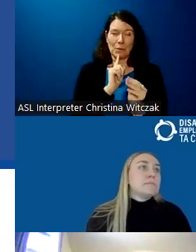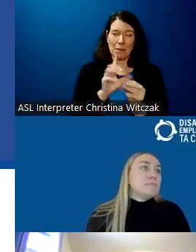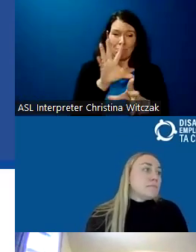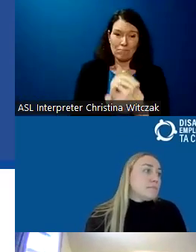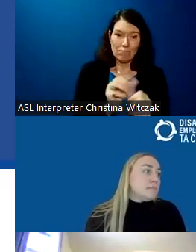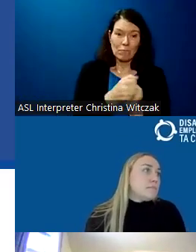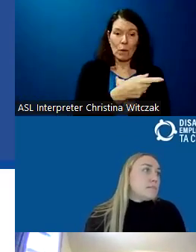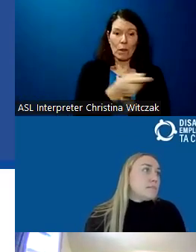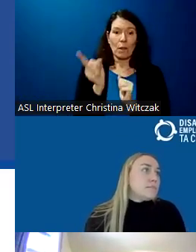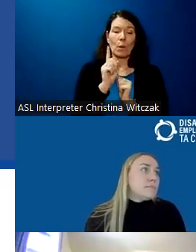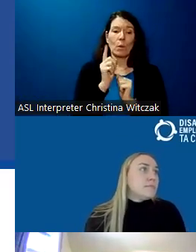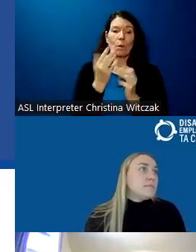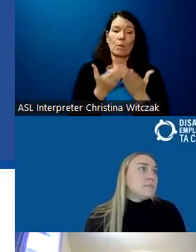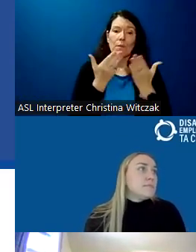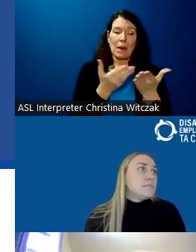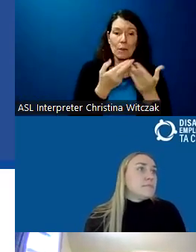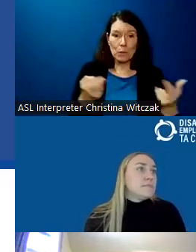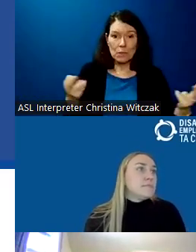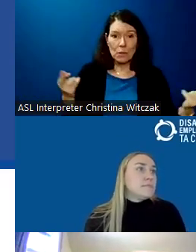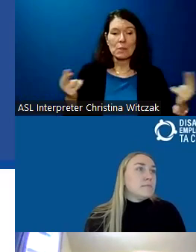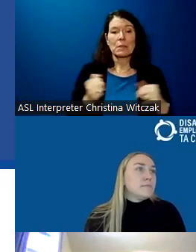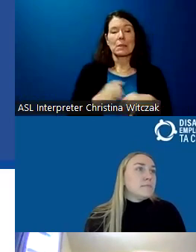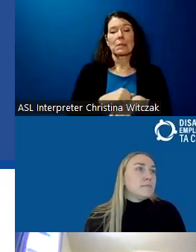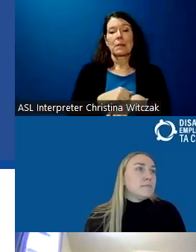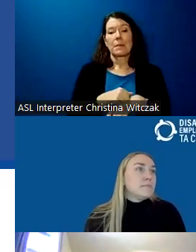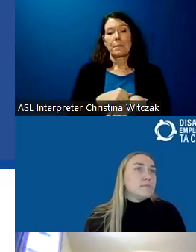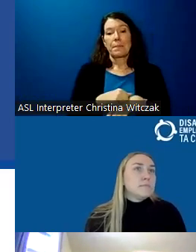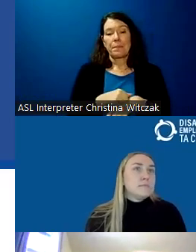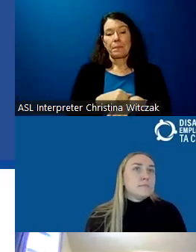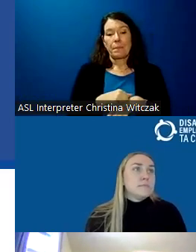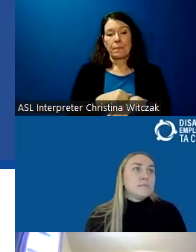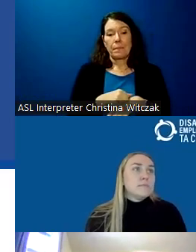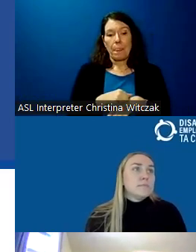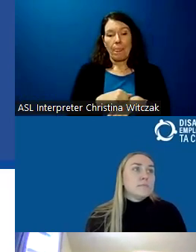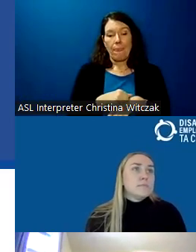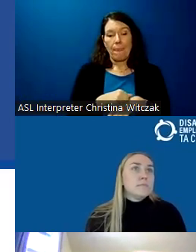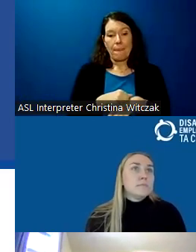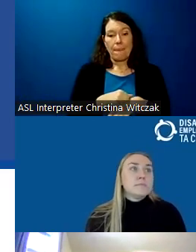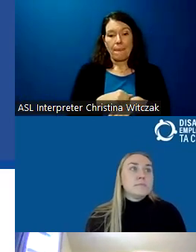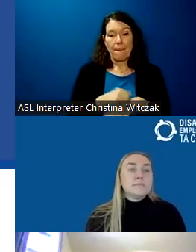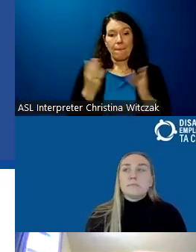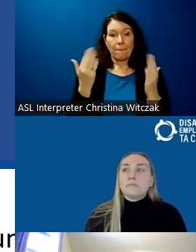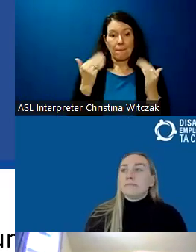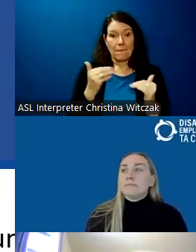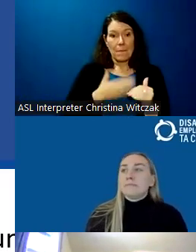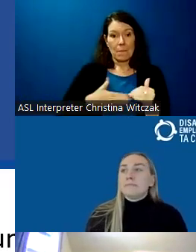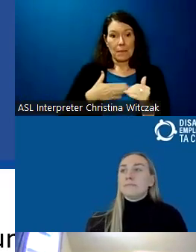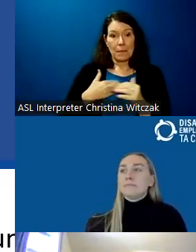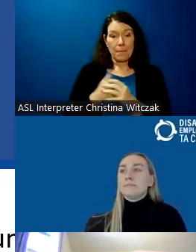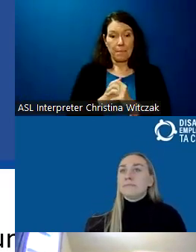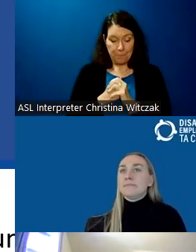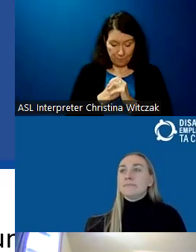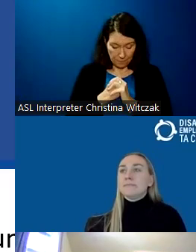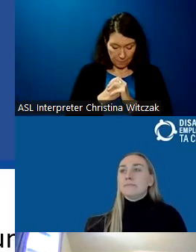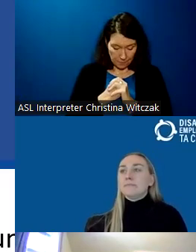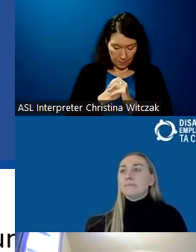providing resources and strategies to help you move the needle on employment in your state. Next slide, please.